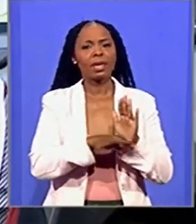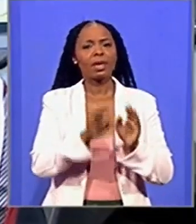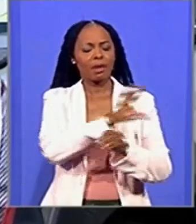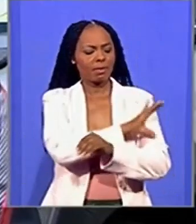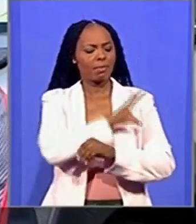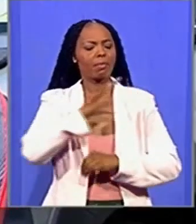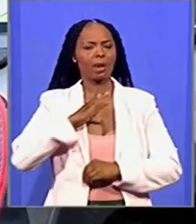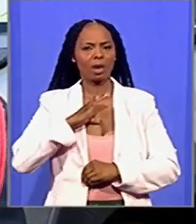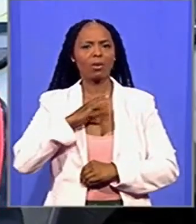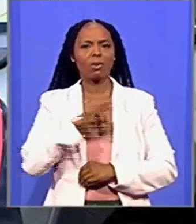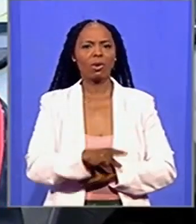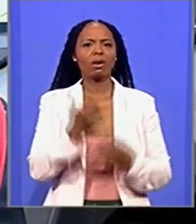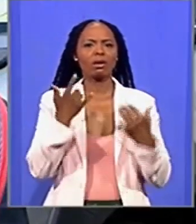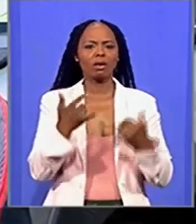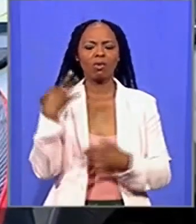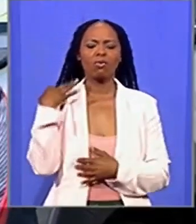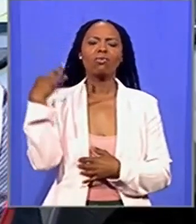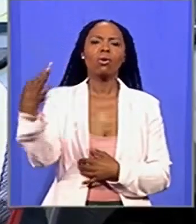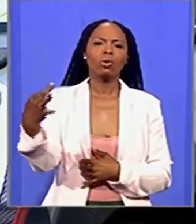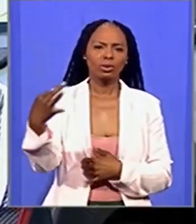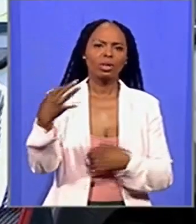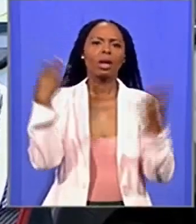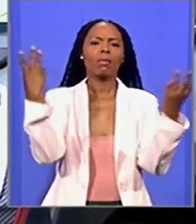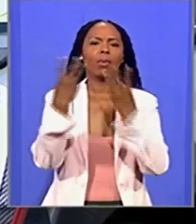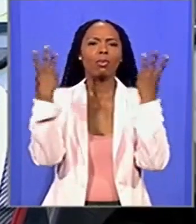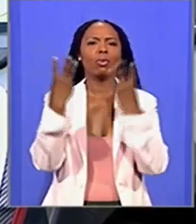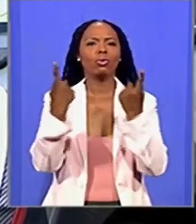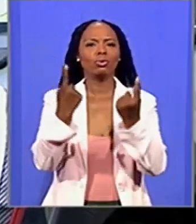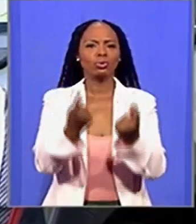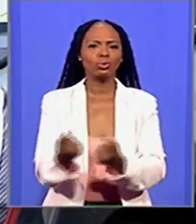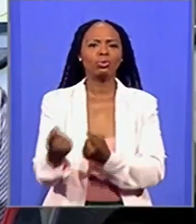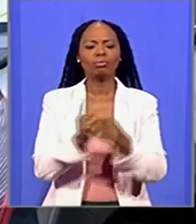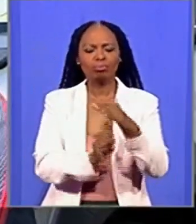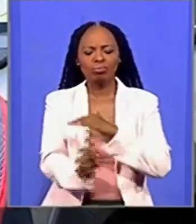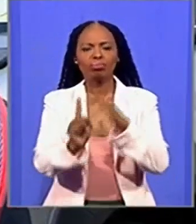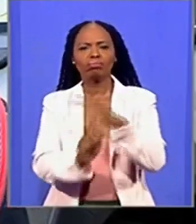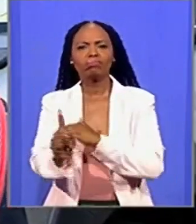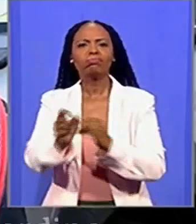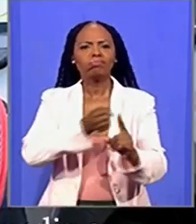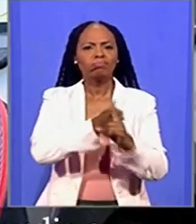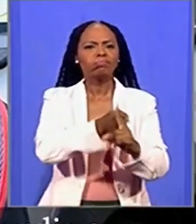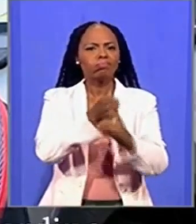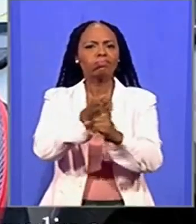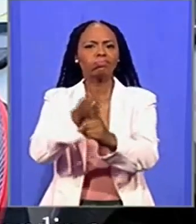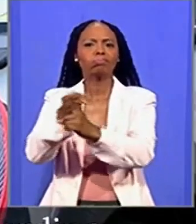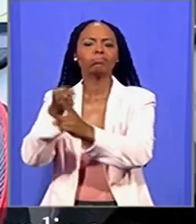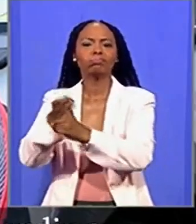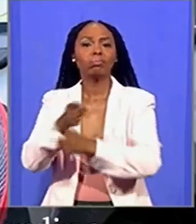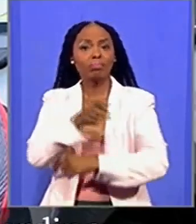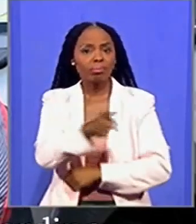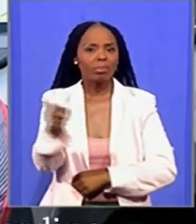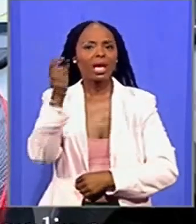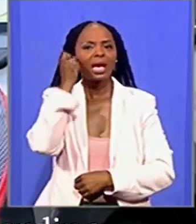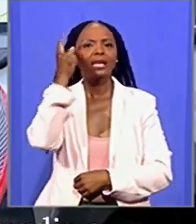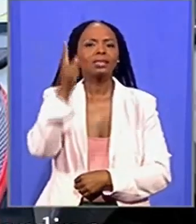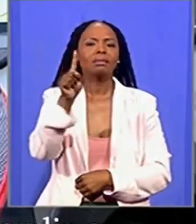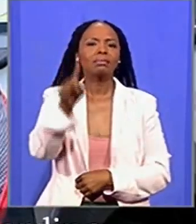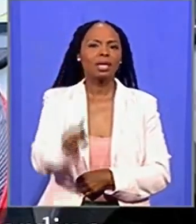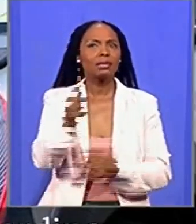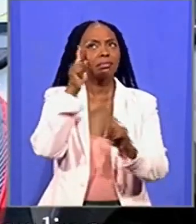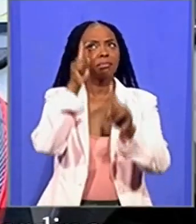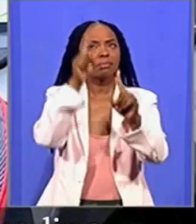our volunteers, people who are going to do door-to-door campaign. They will have to understand the vision and the mission